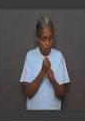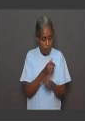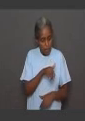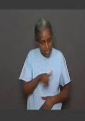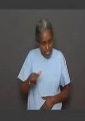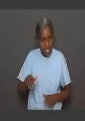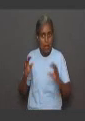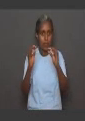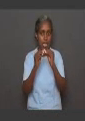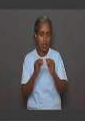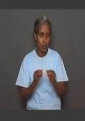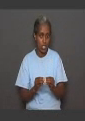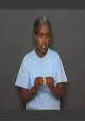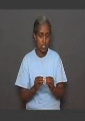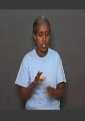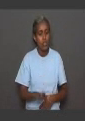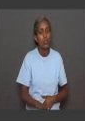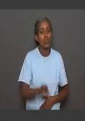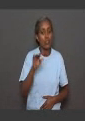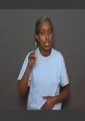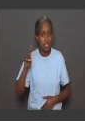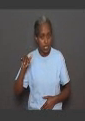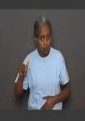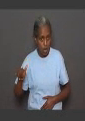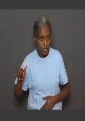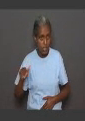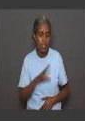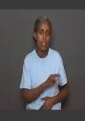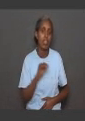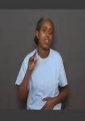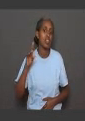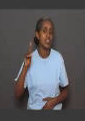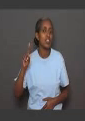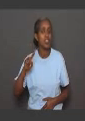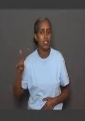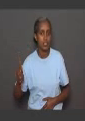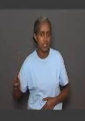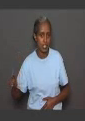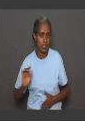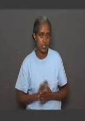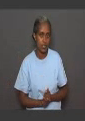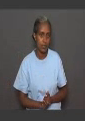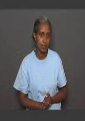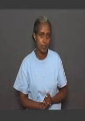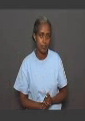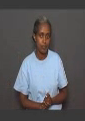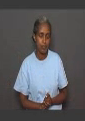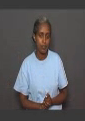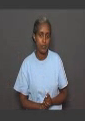We perform the same calculations to find dy and